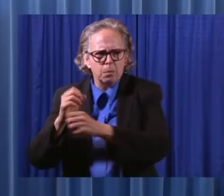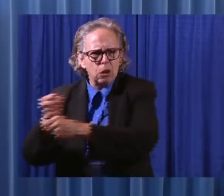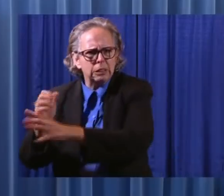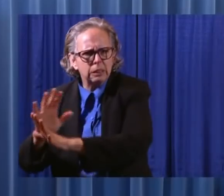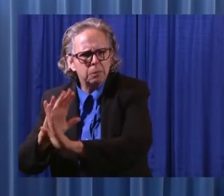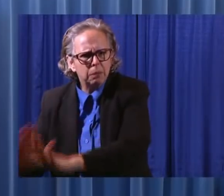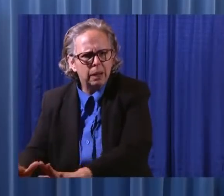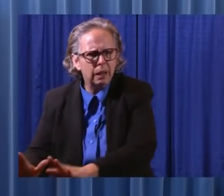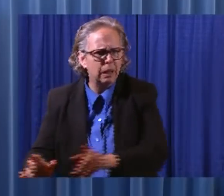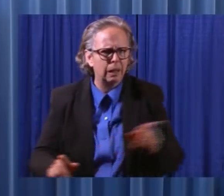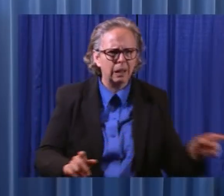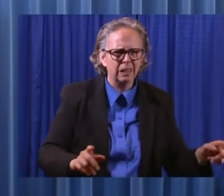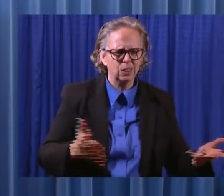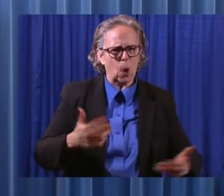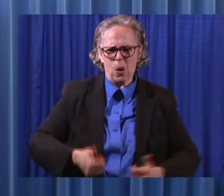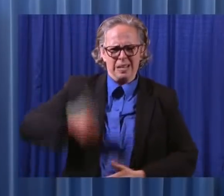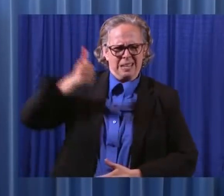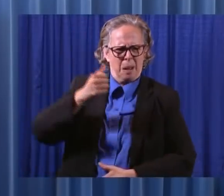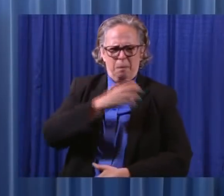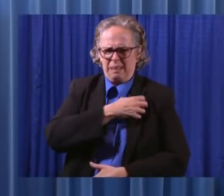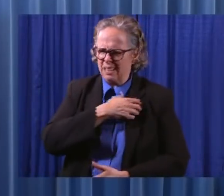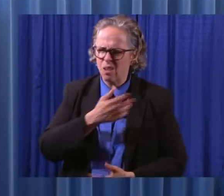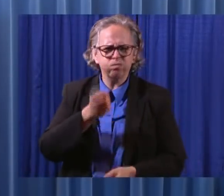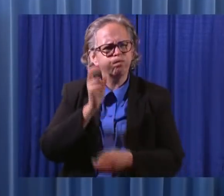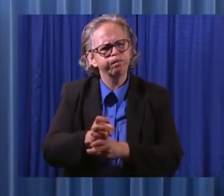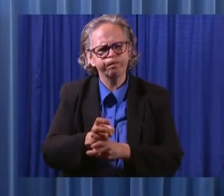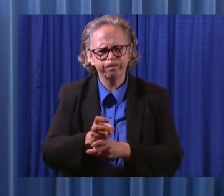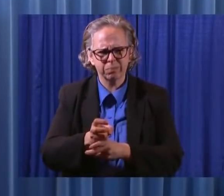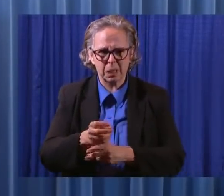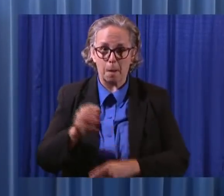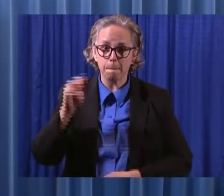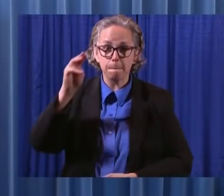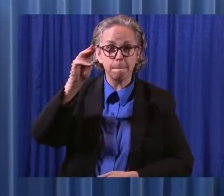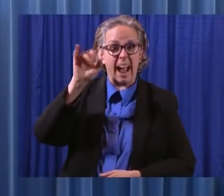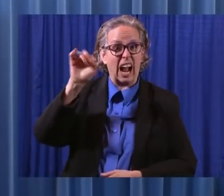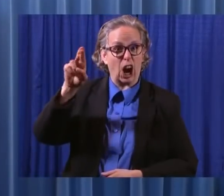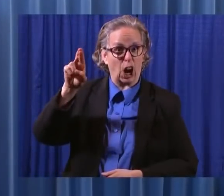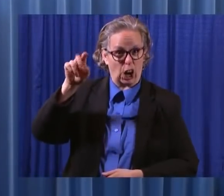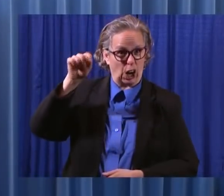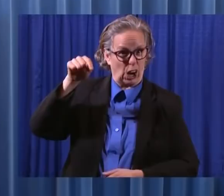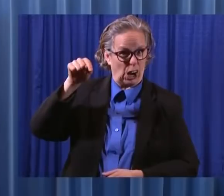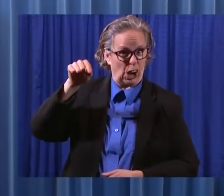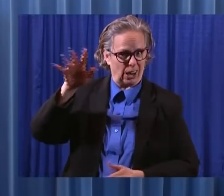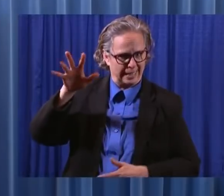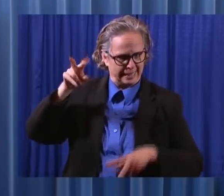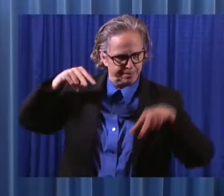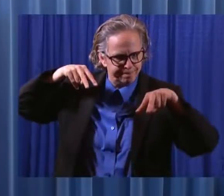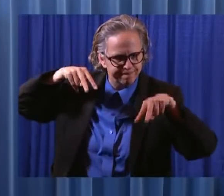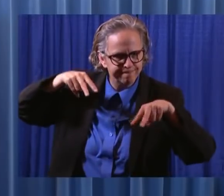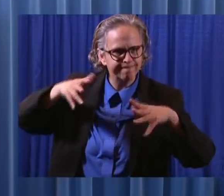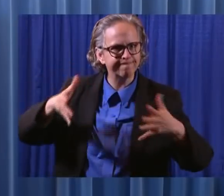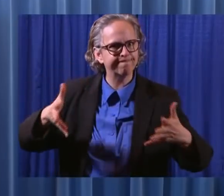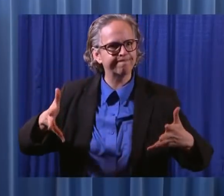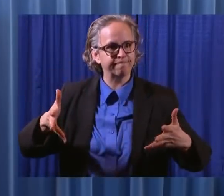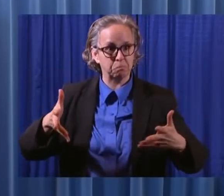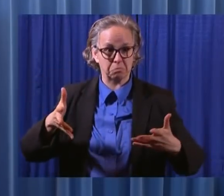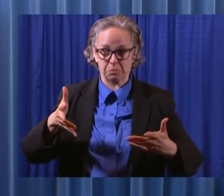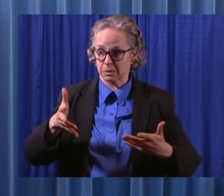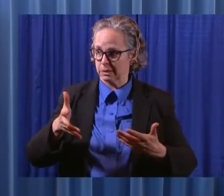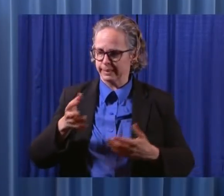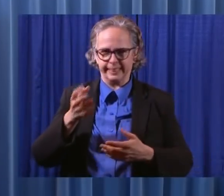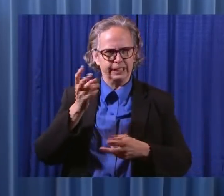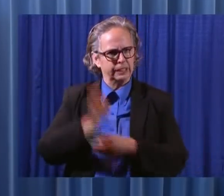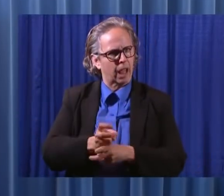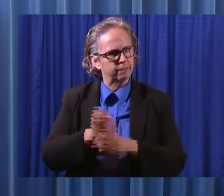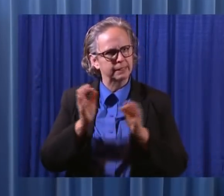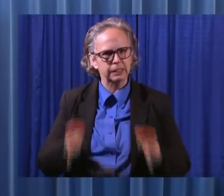chiefs of police. It is very difficult for mayors. These are not easy decisions, and the decisions